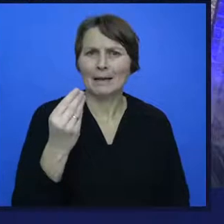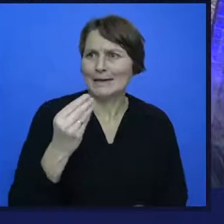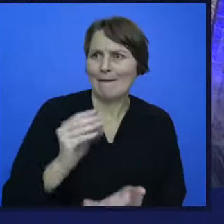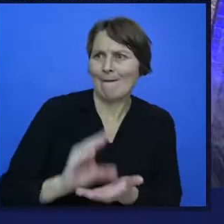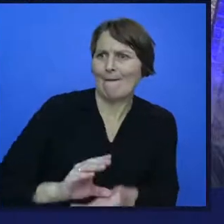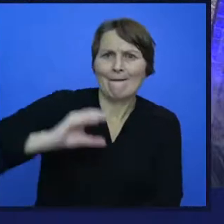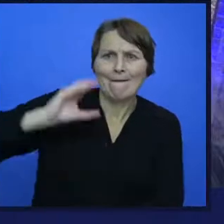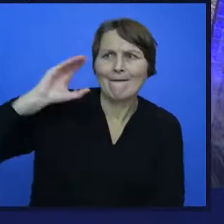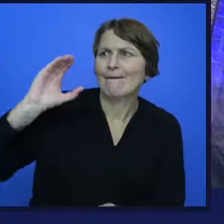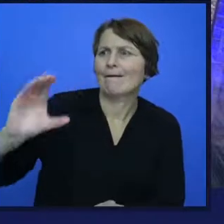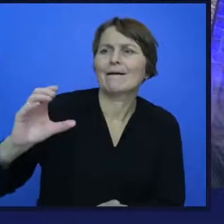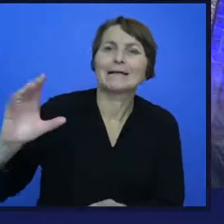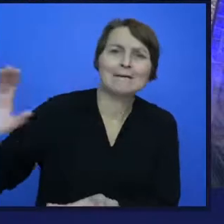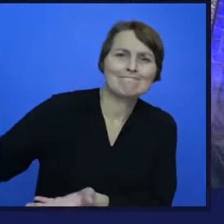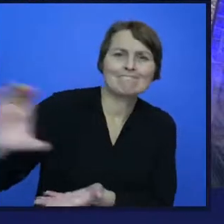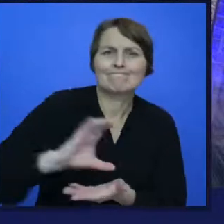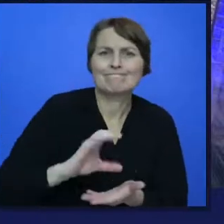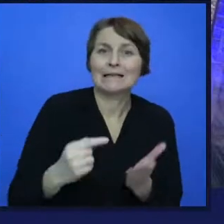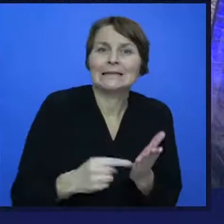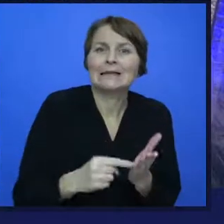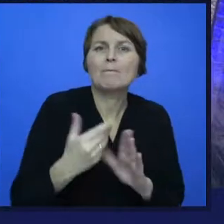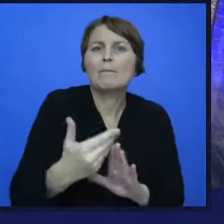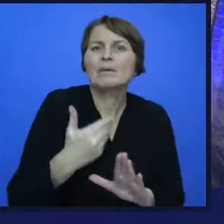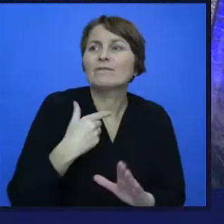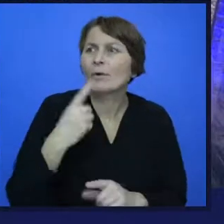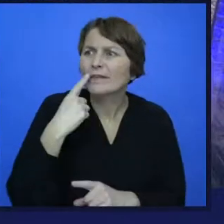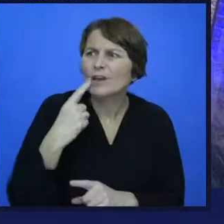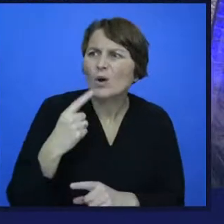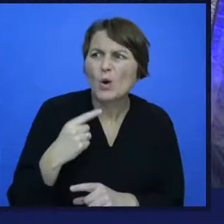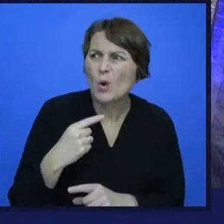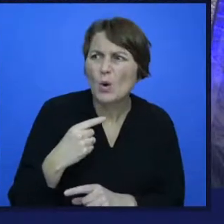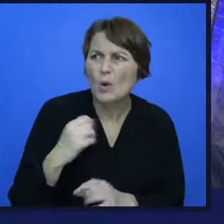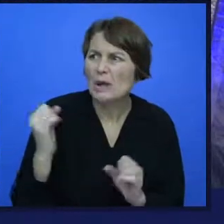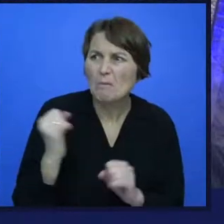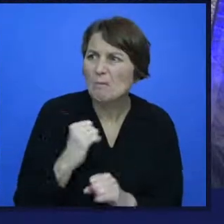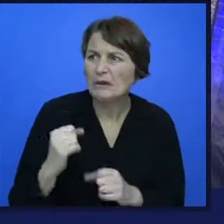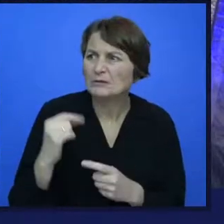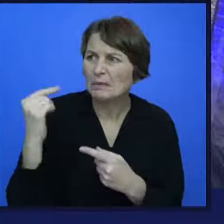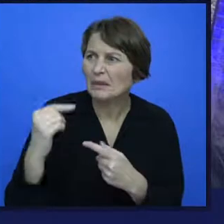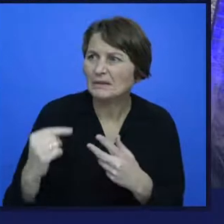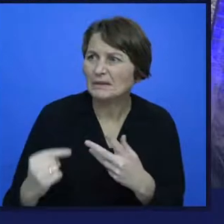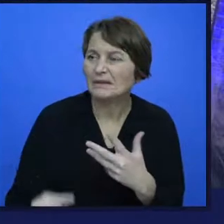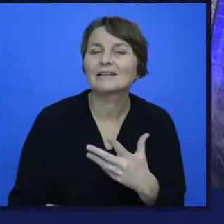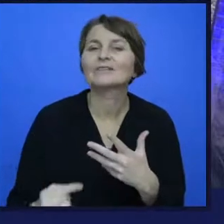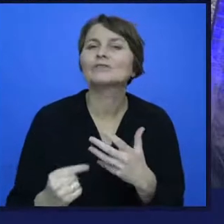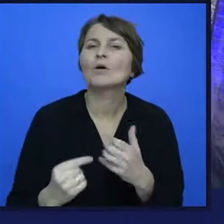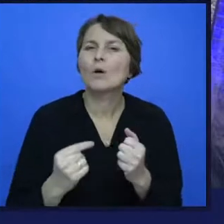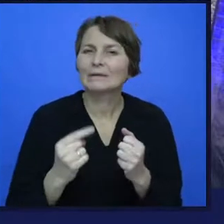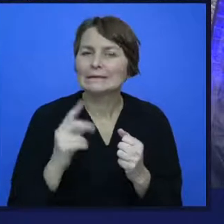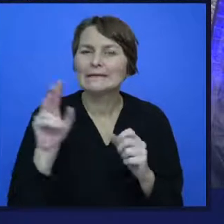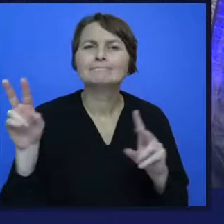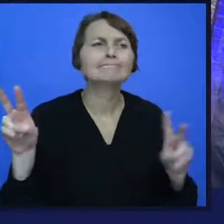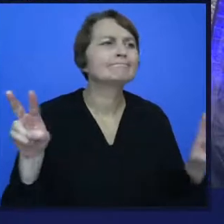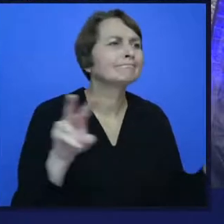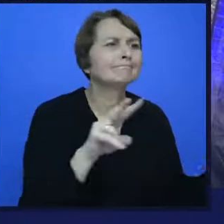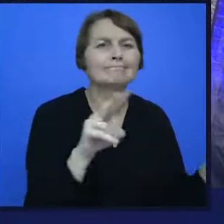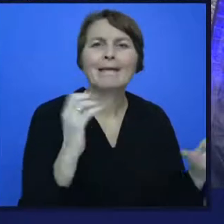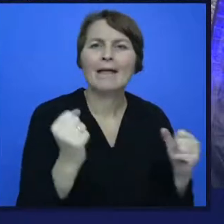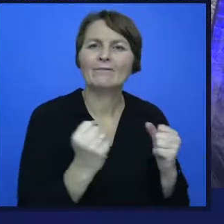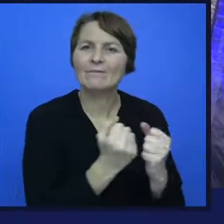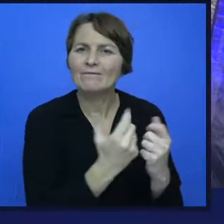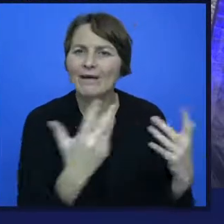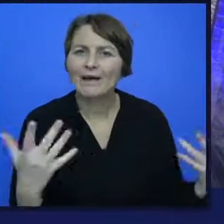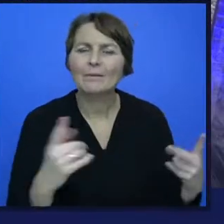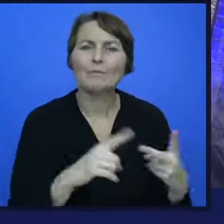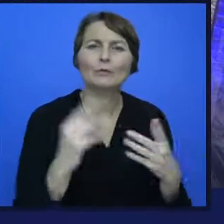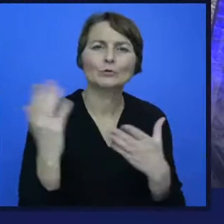of said technology, not thinking about the limitations that may occur in terms of devices, availability of services, on and on, right? And